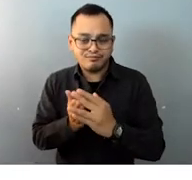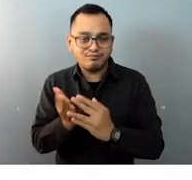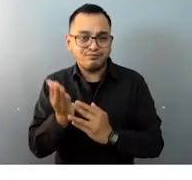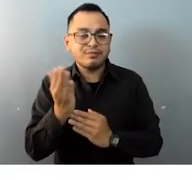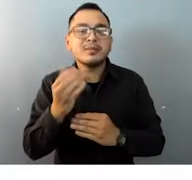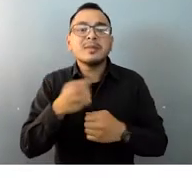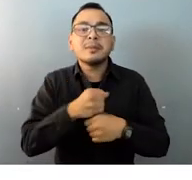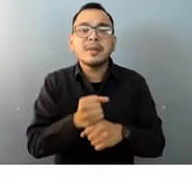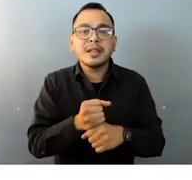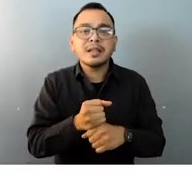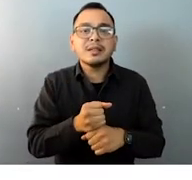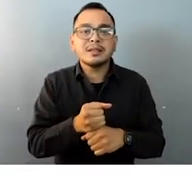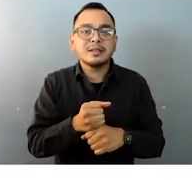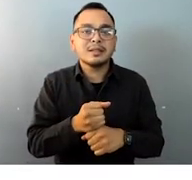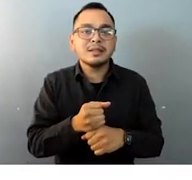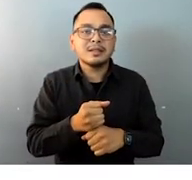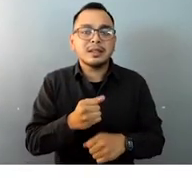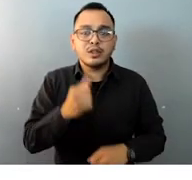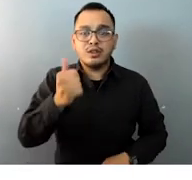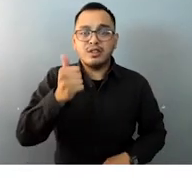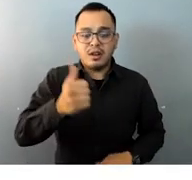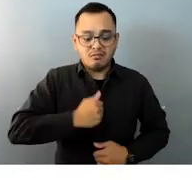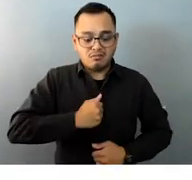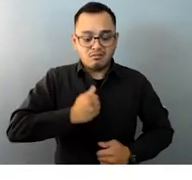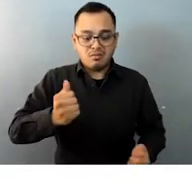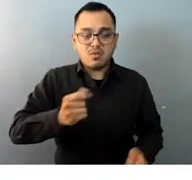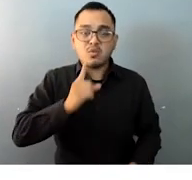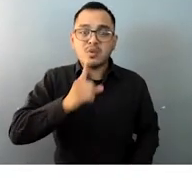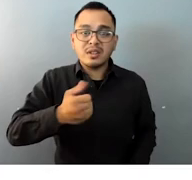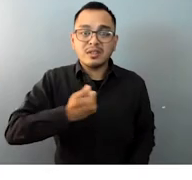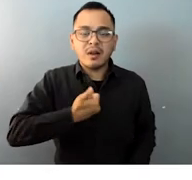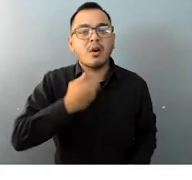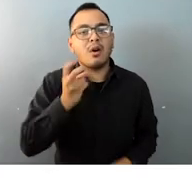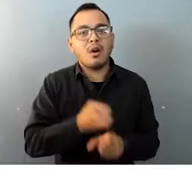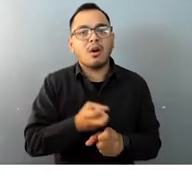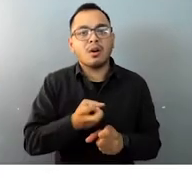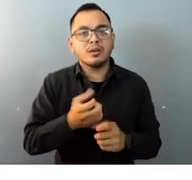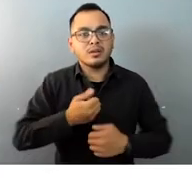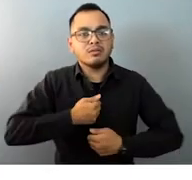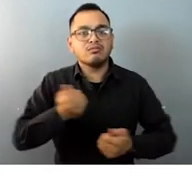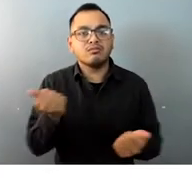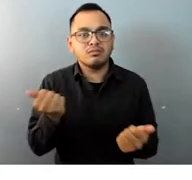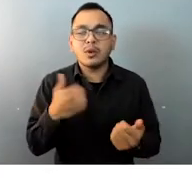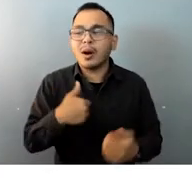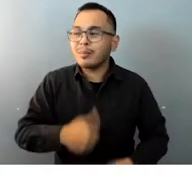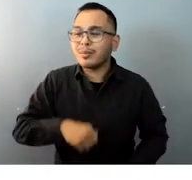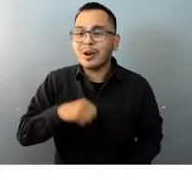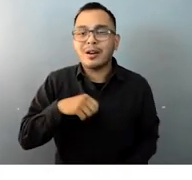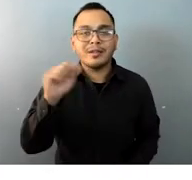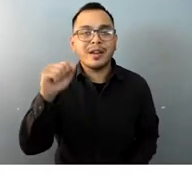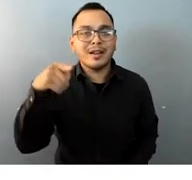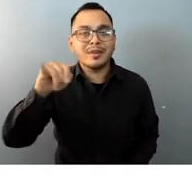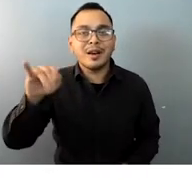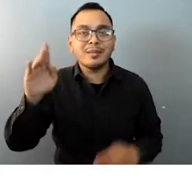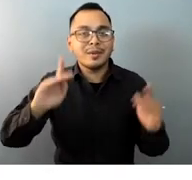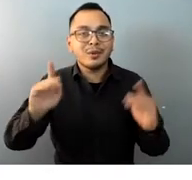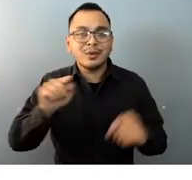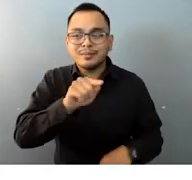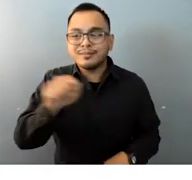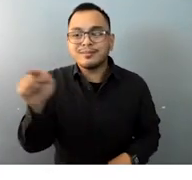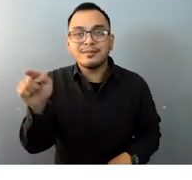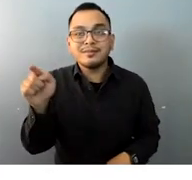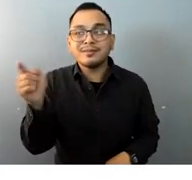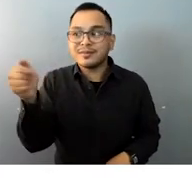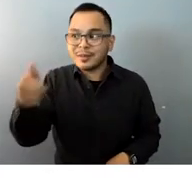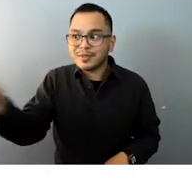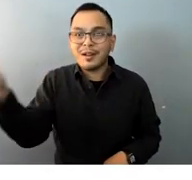really makes being your authentic self really hard. And so I am so proud of these AAPI folks